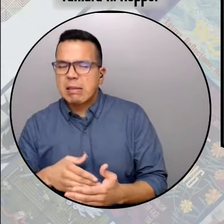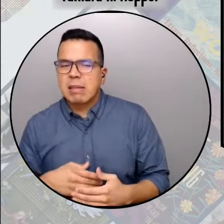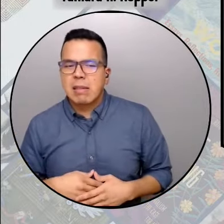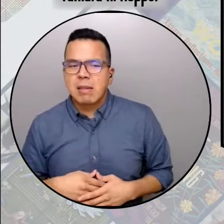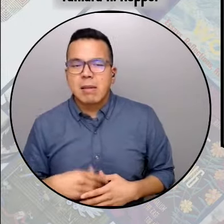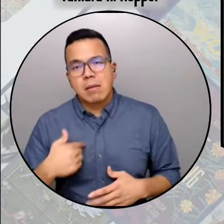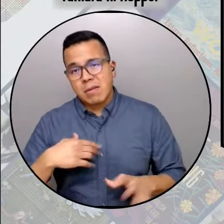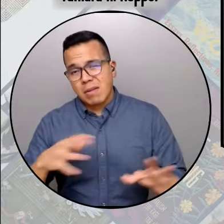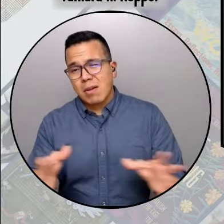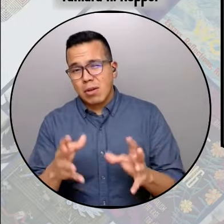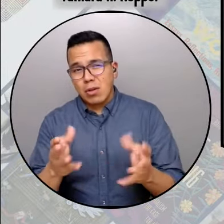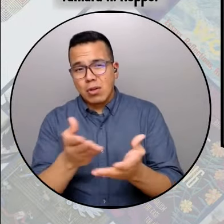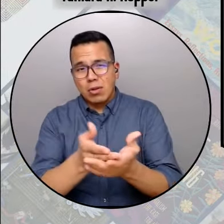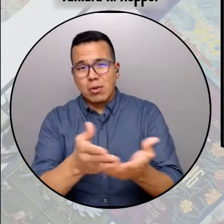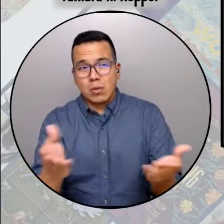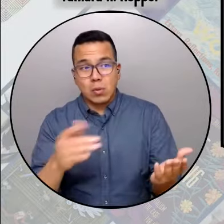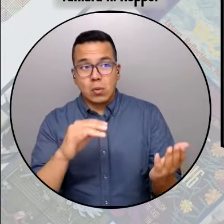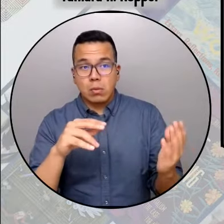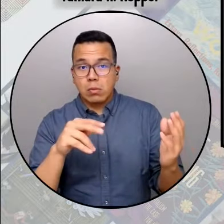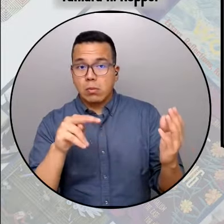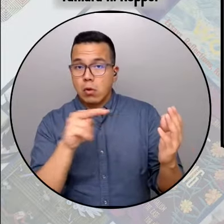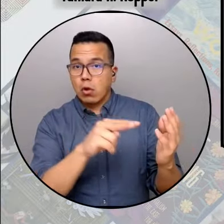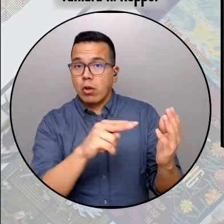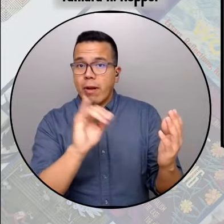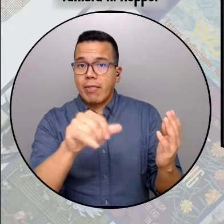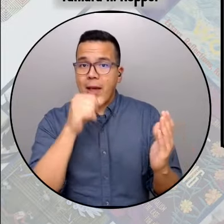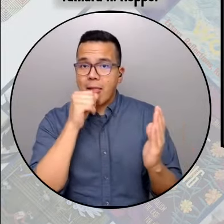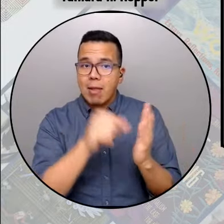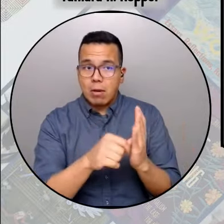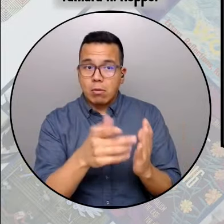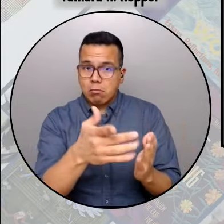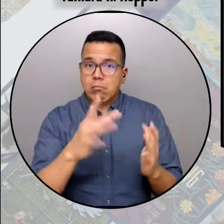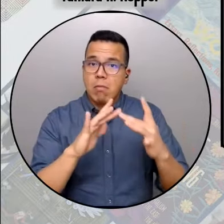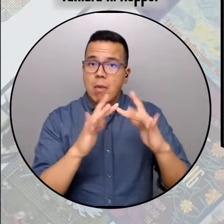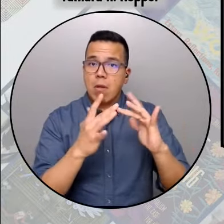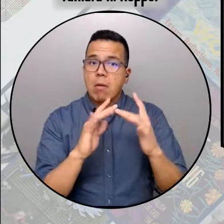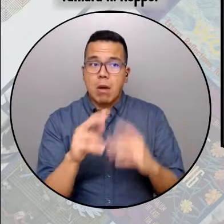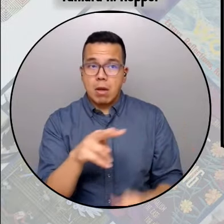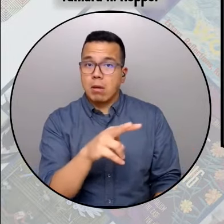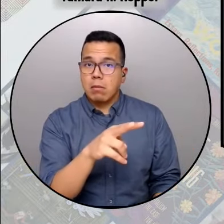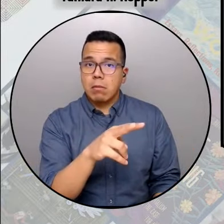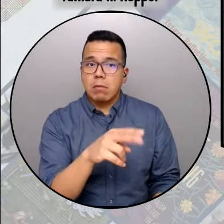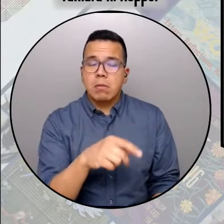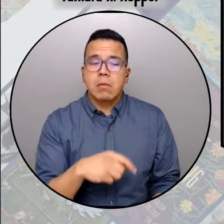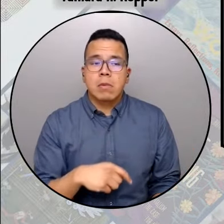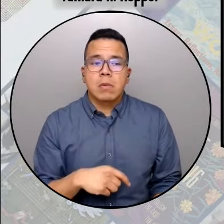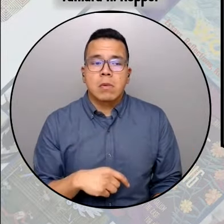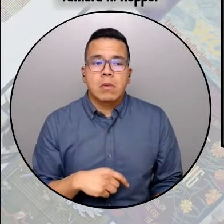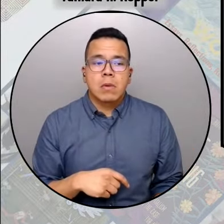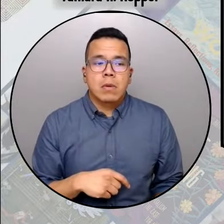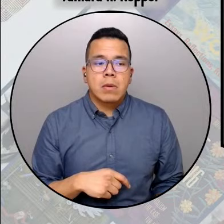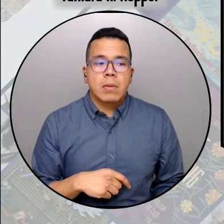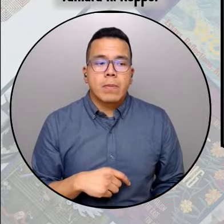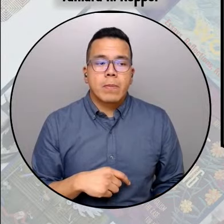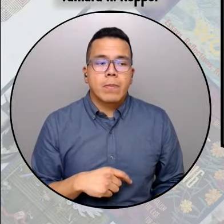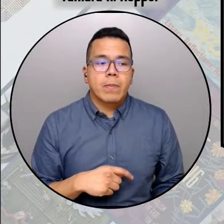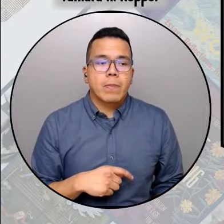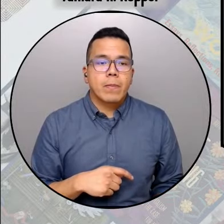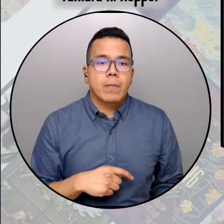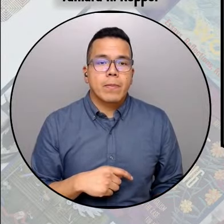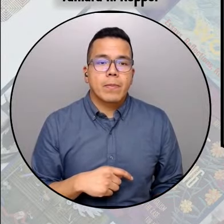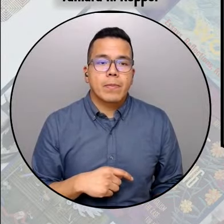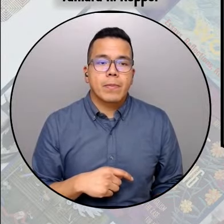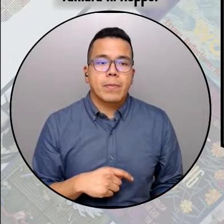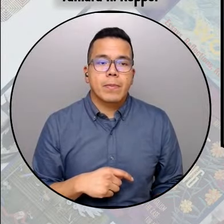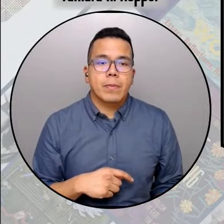look up this letter. It's available online if you put this information in. But this was something where even